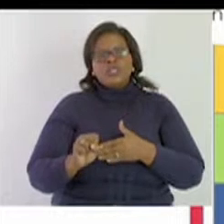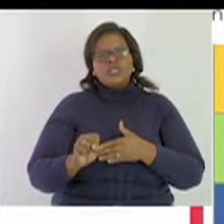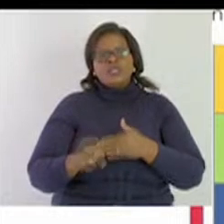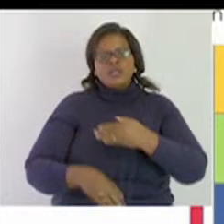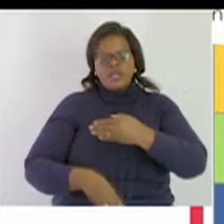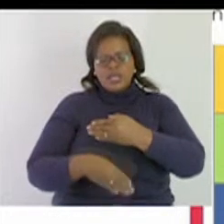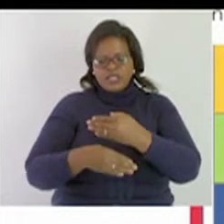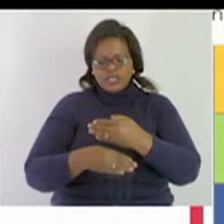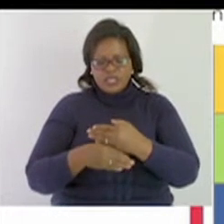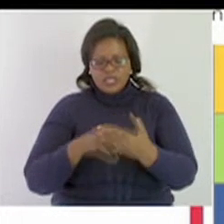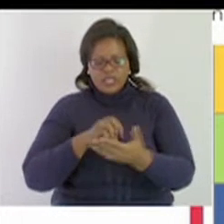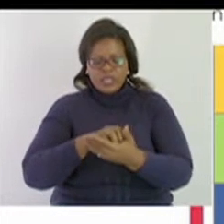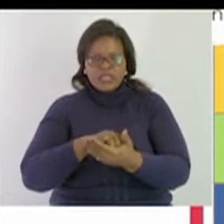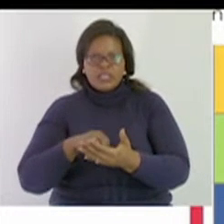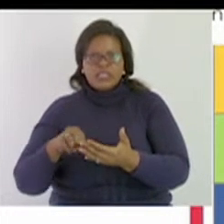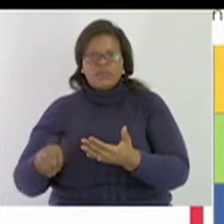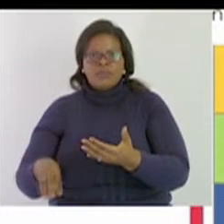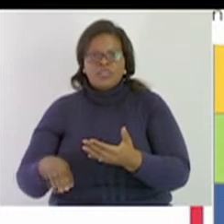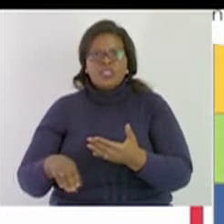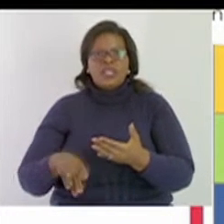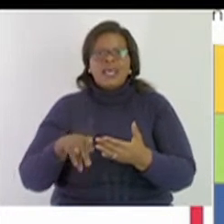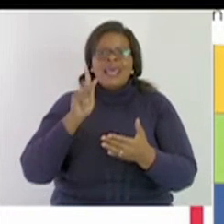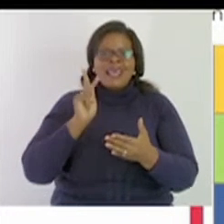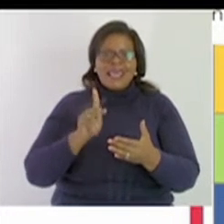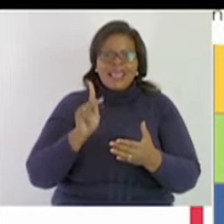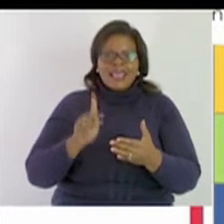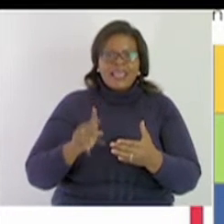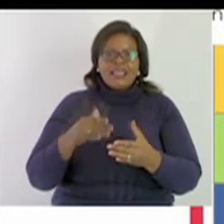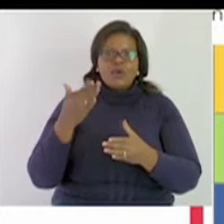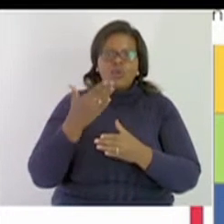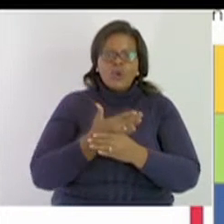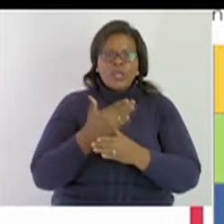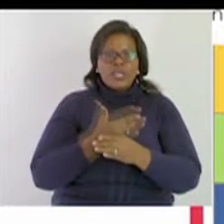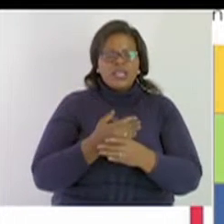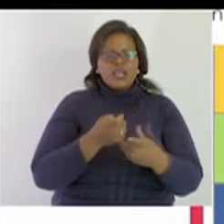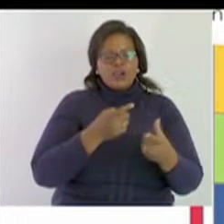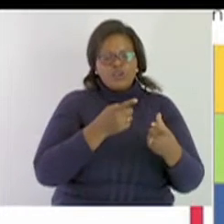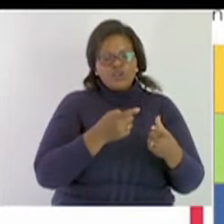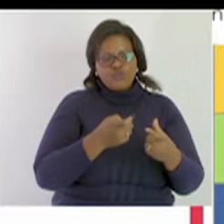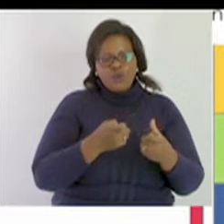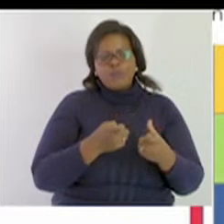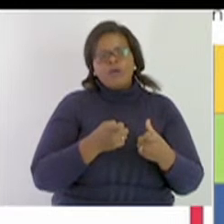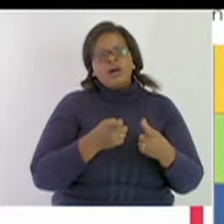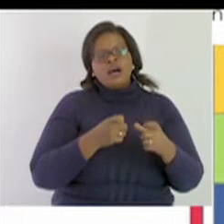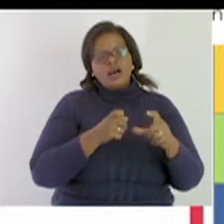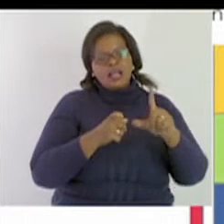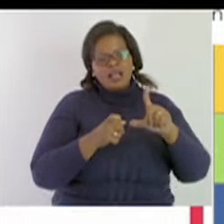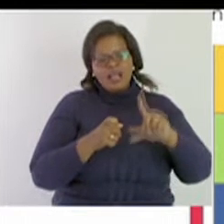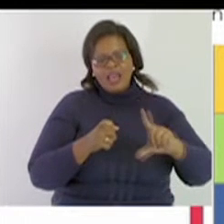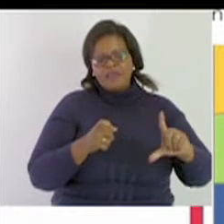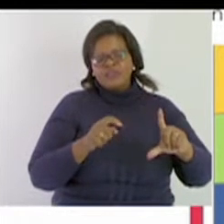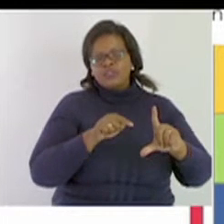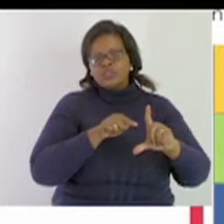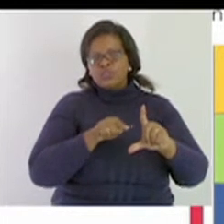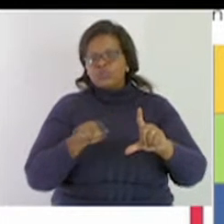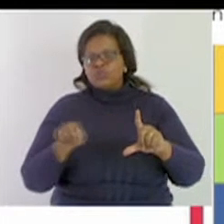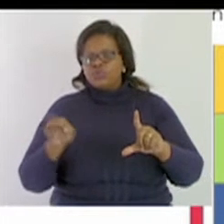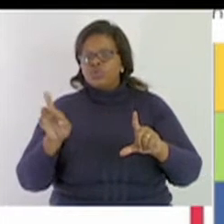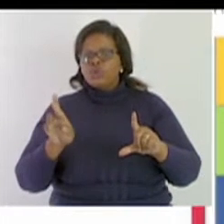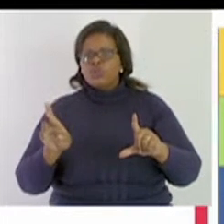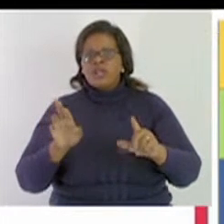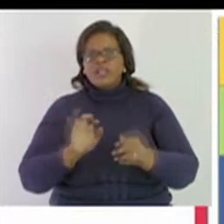subtraction, also working from left to right. So the order of operation is